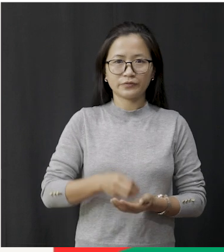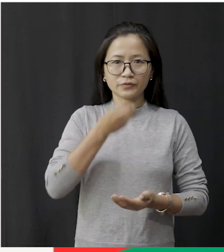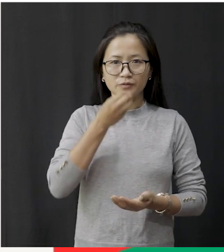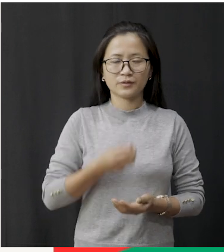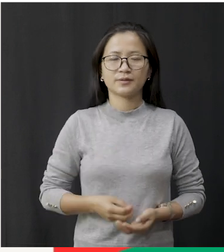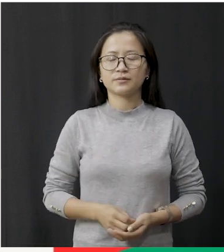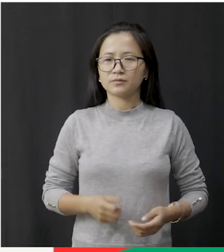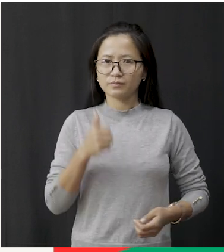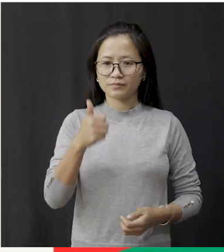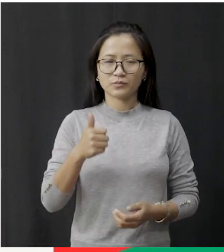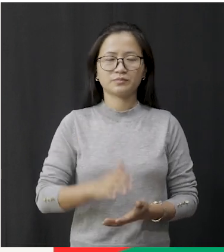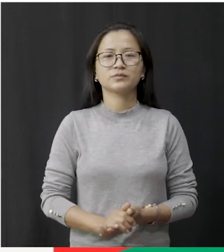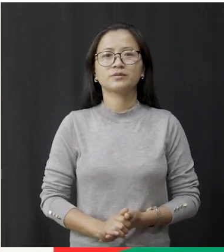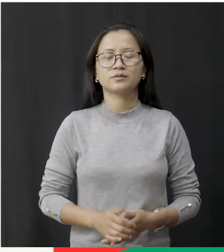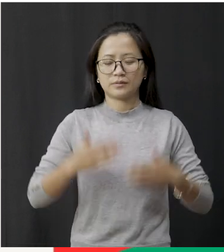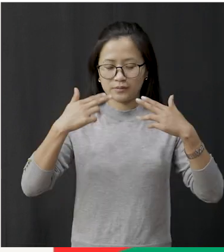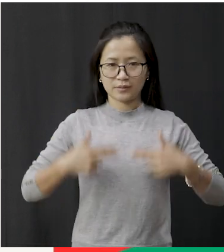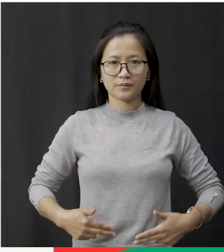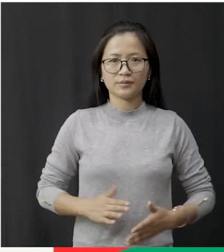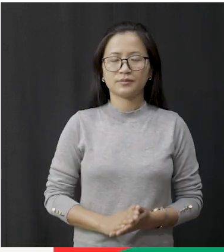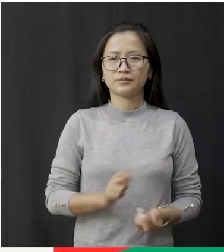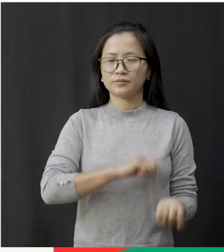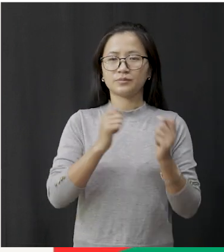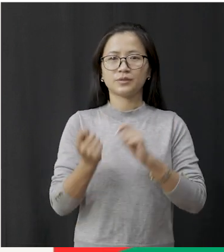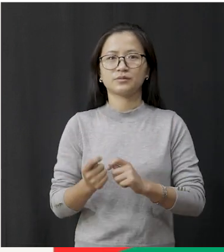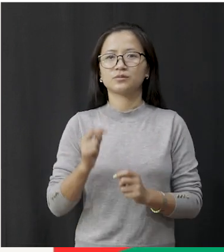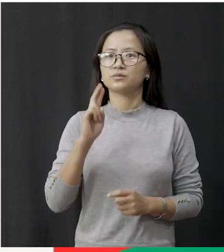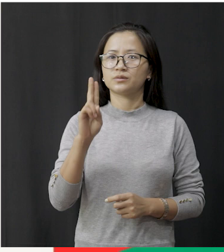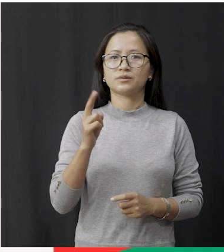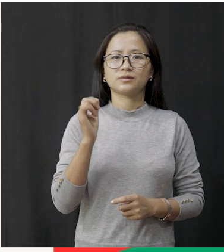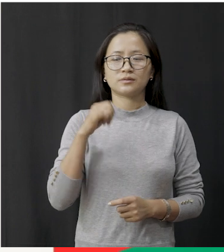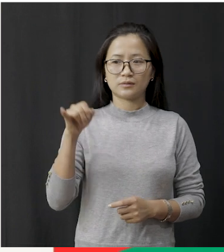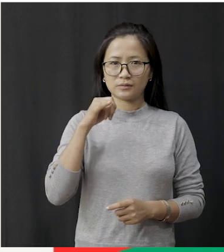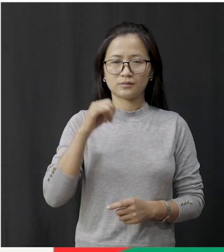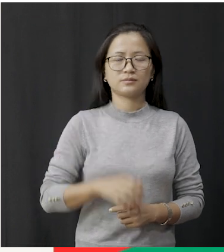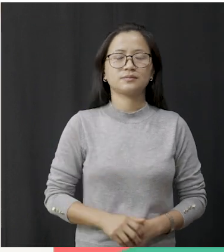eating habits. So you can all turn to page 26.